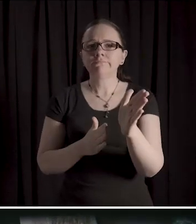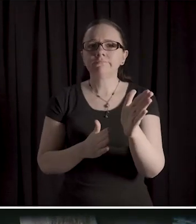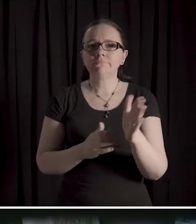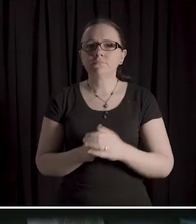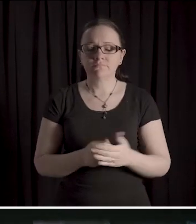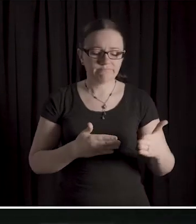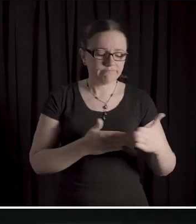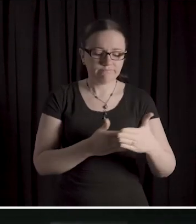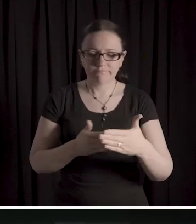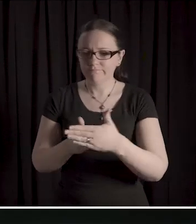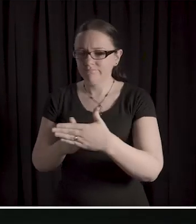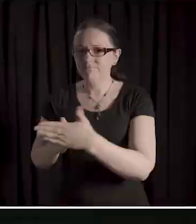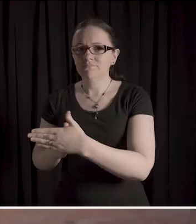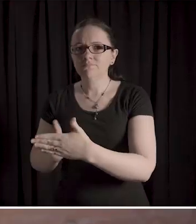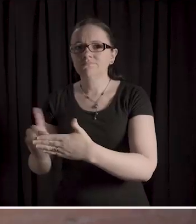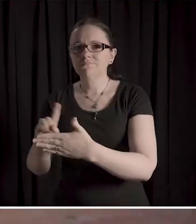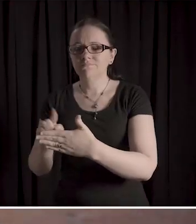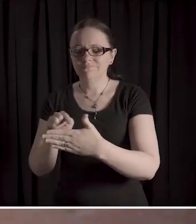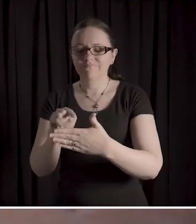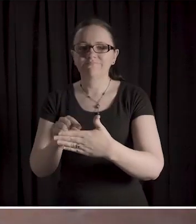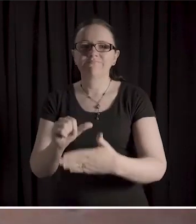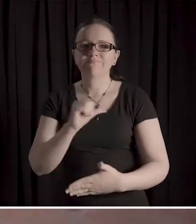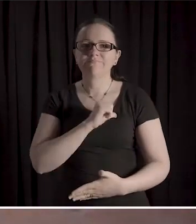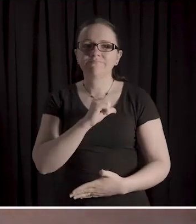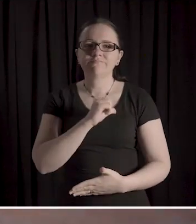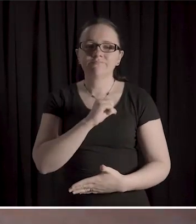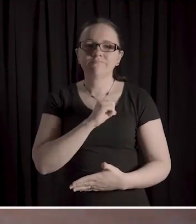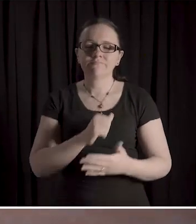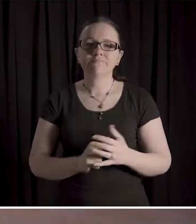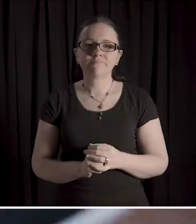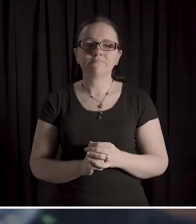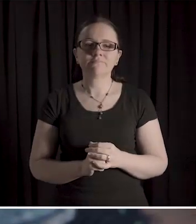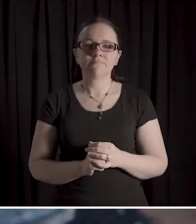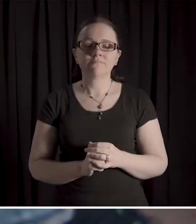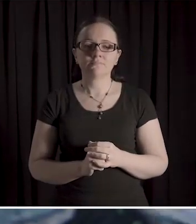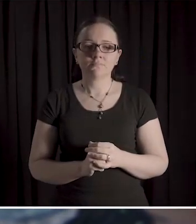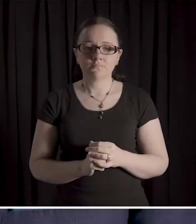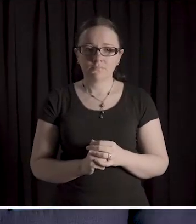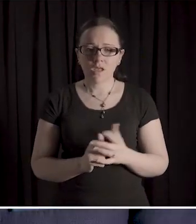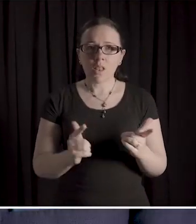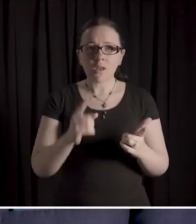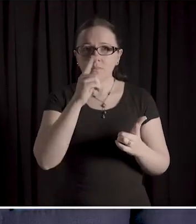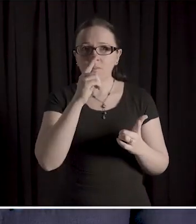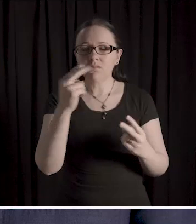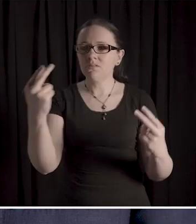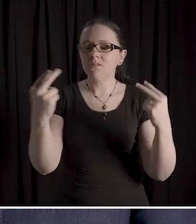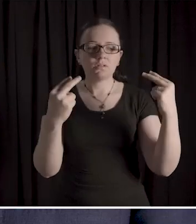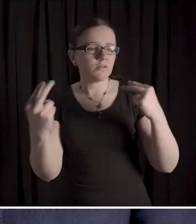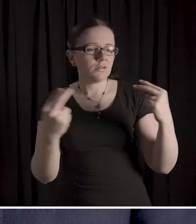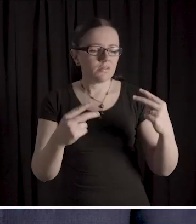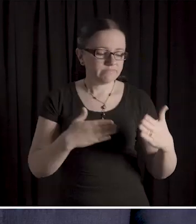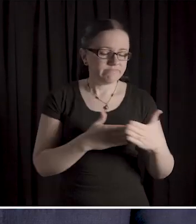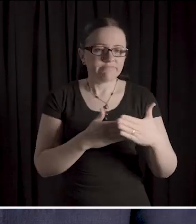largest barrier that people with disabilities face is the attitude barrier. We're limited by the soft bigotry of